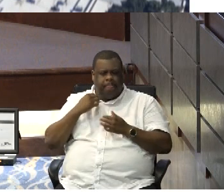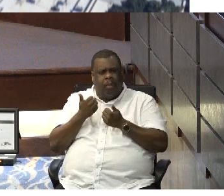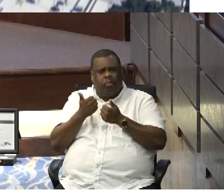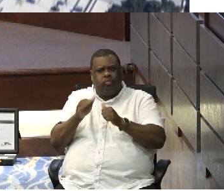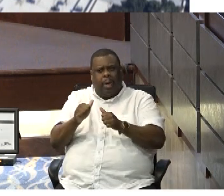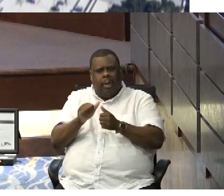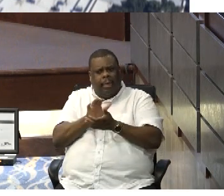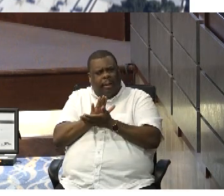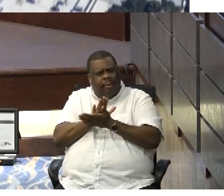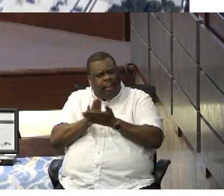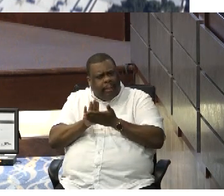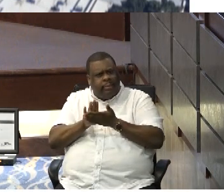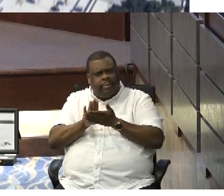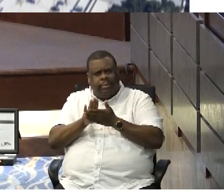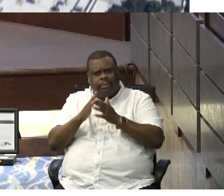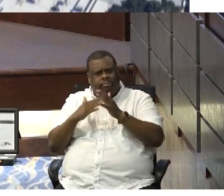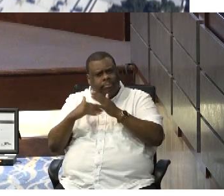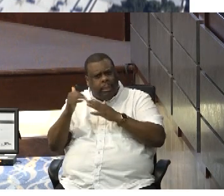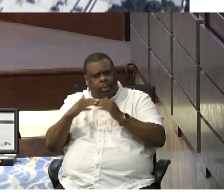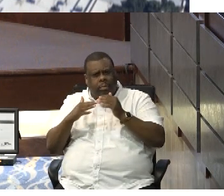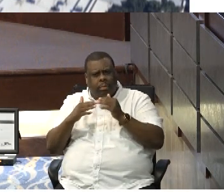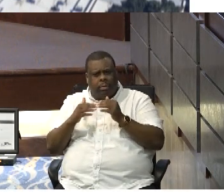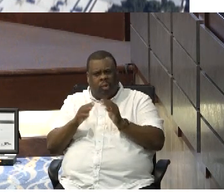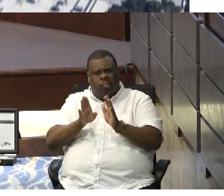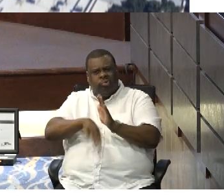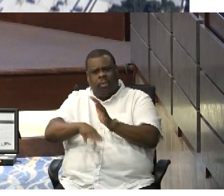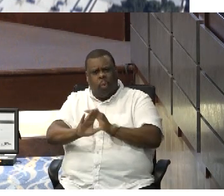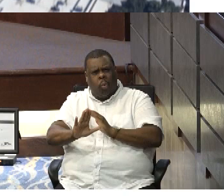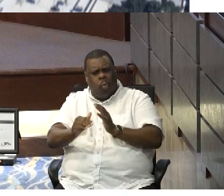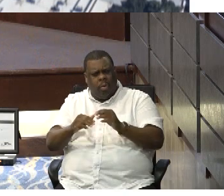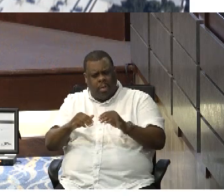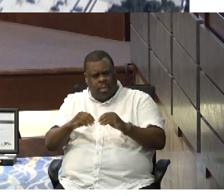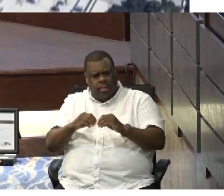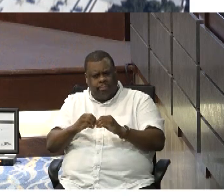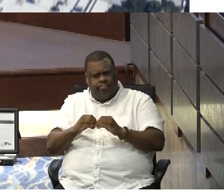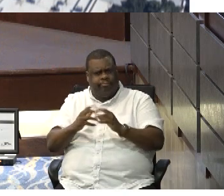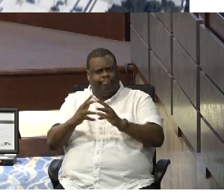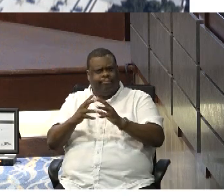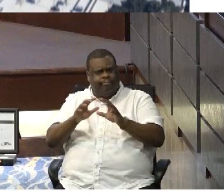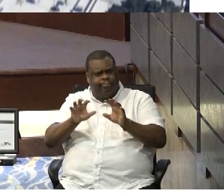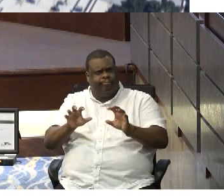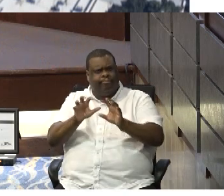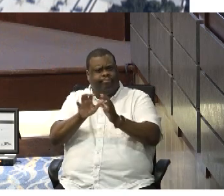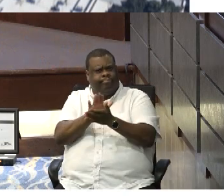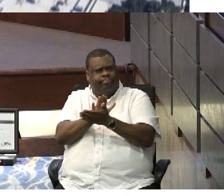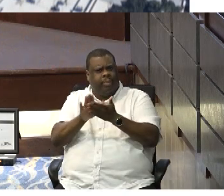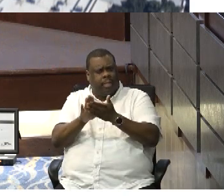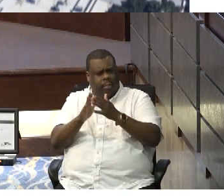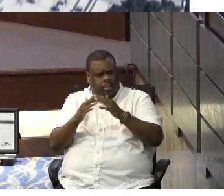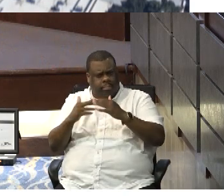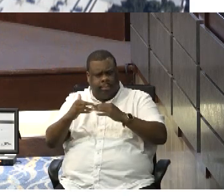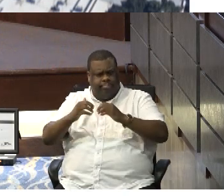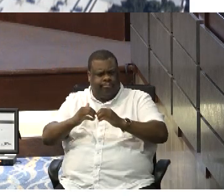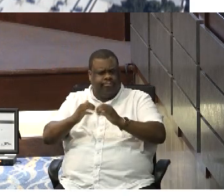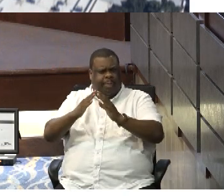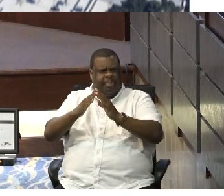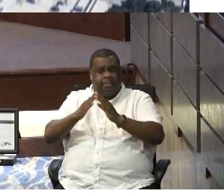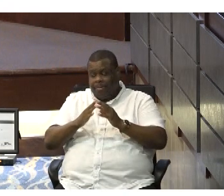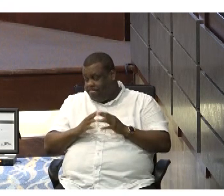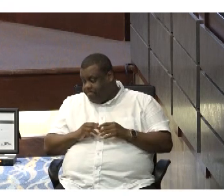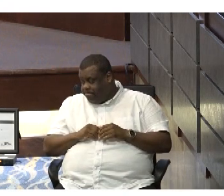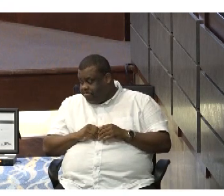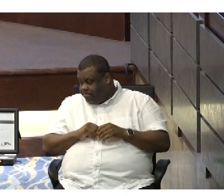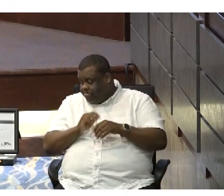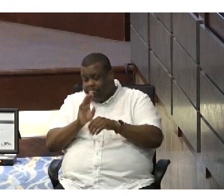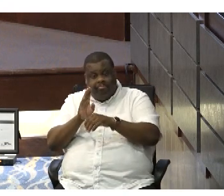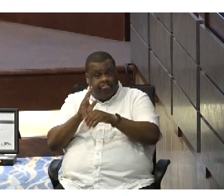facility for the performing arts. So a tall order, but from the very start and from the